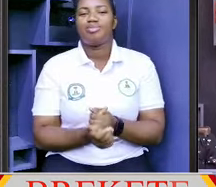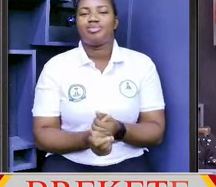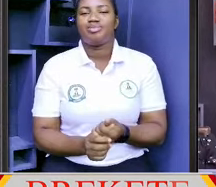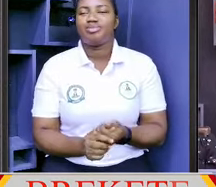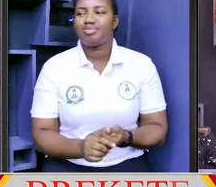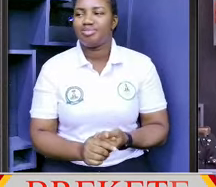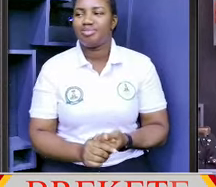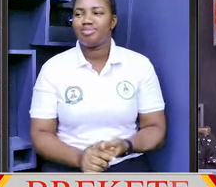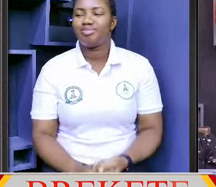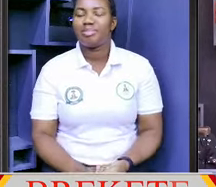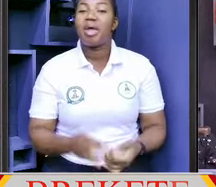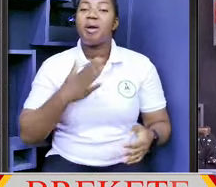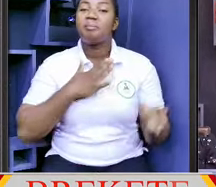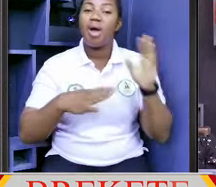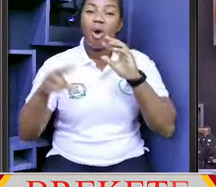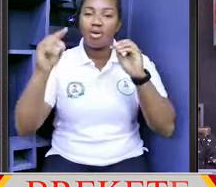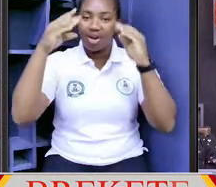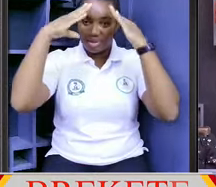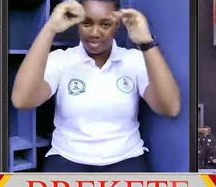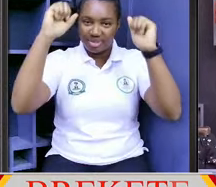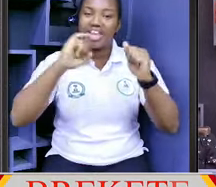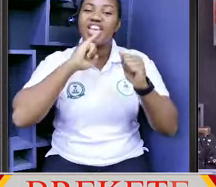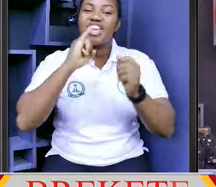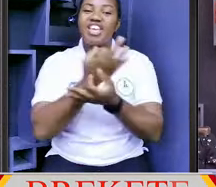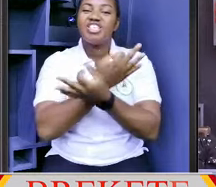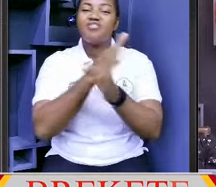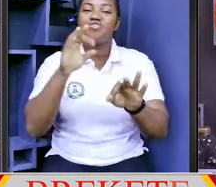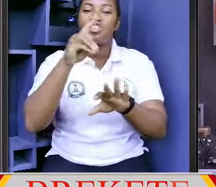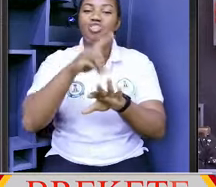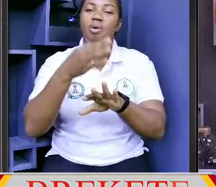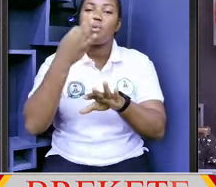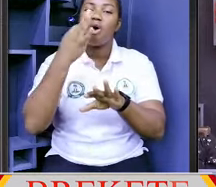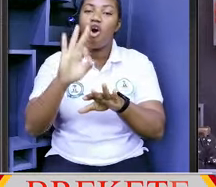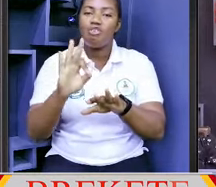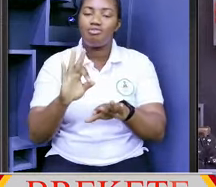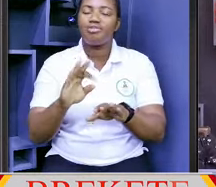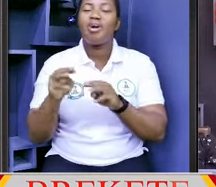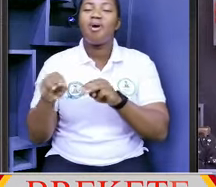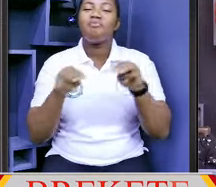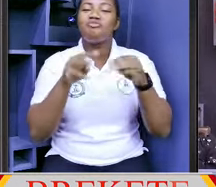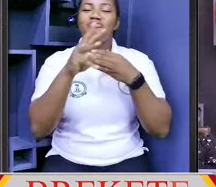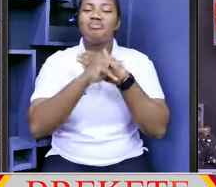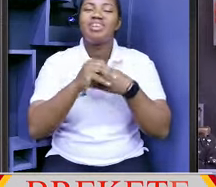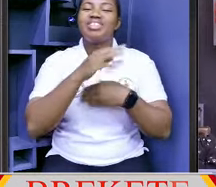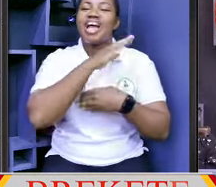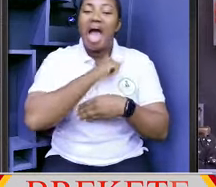Abdullah, he say, my ordinary president is freedom of movement and trekking.